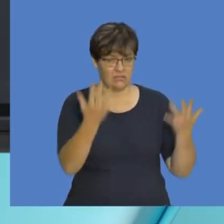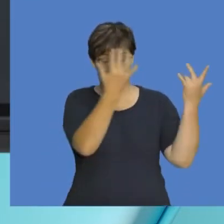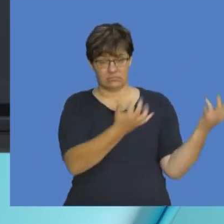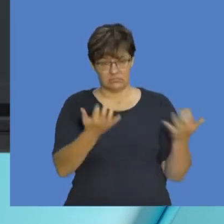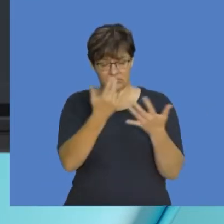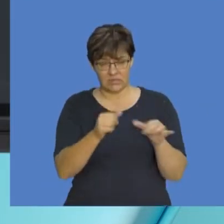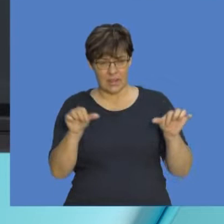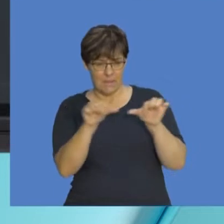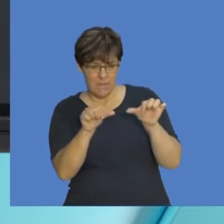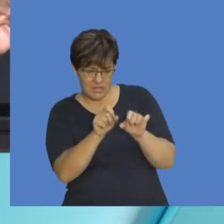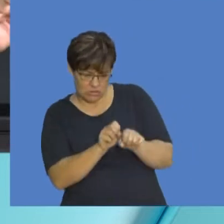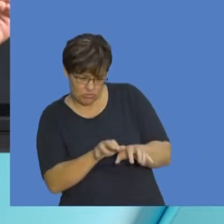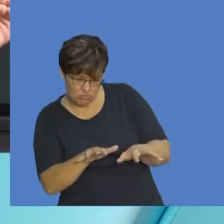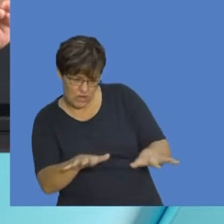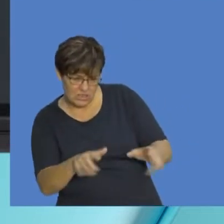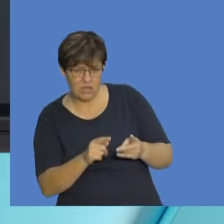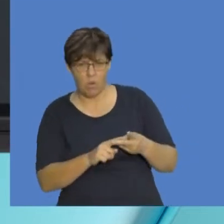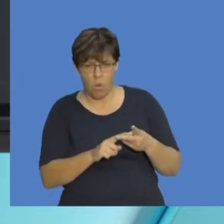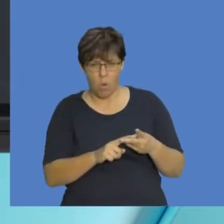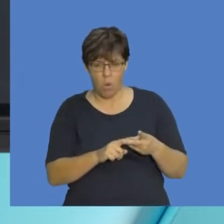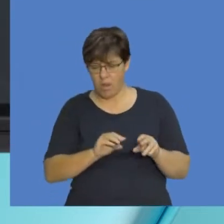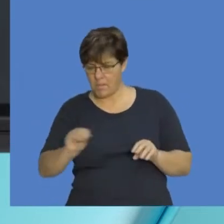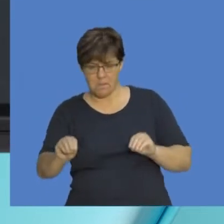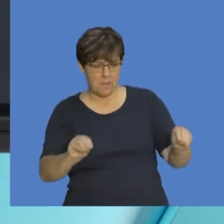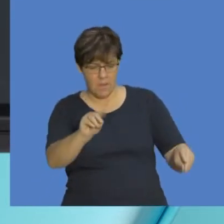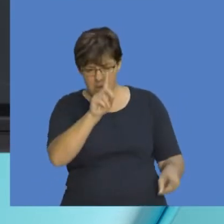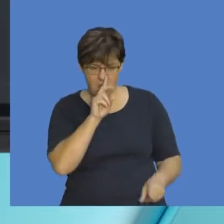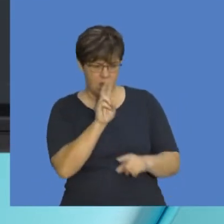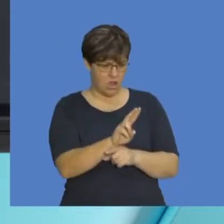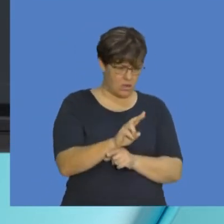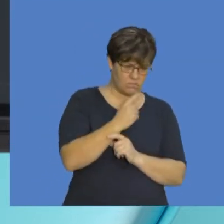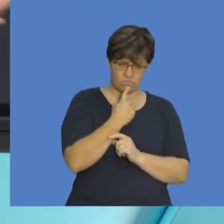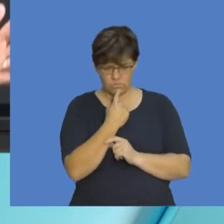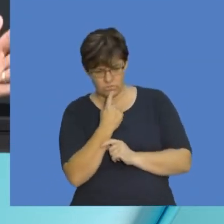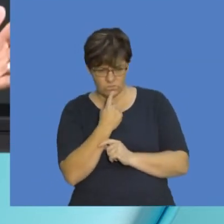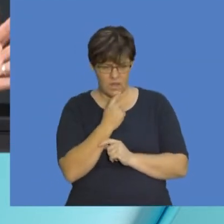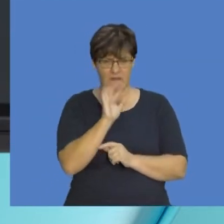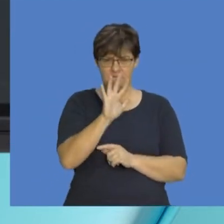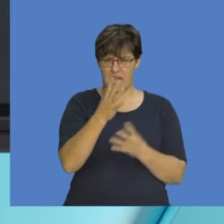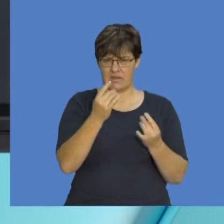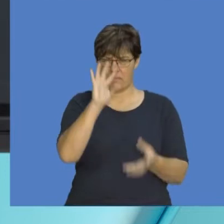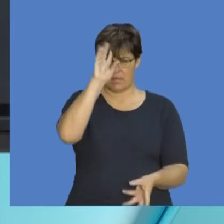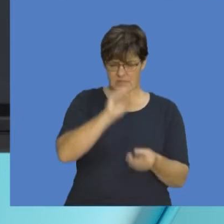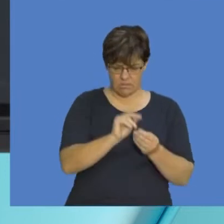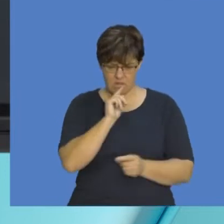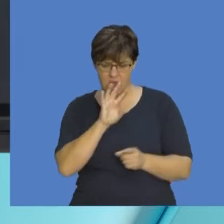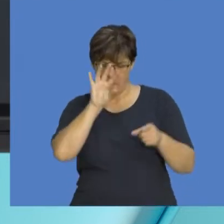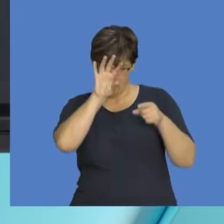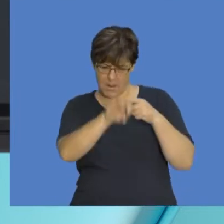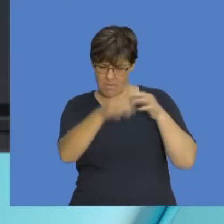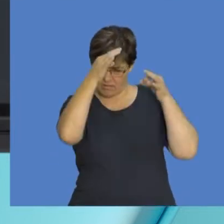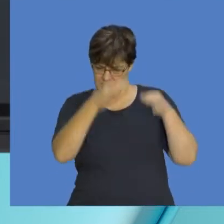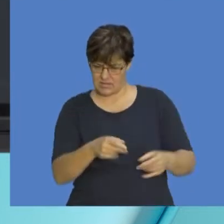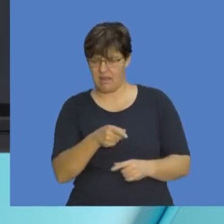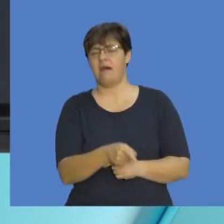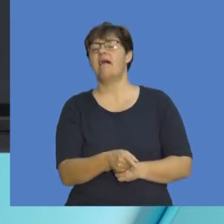Calculate all the measure of spread or measure of dispersion, your 5-number summary, and